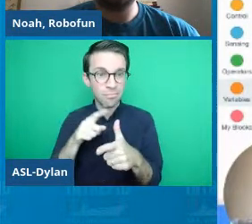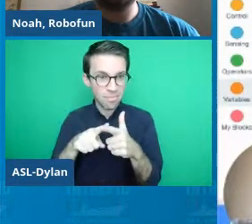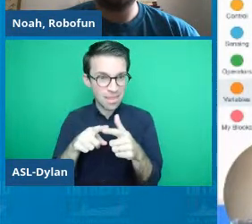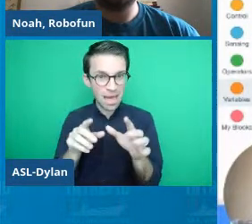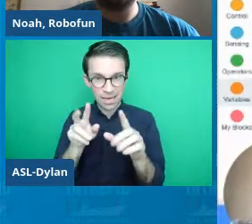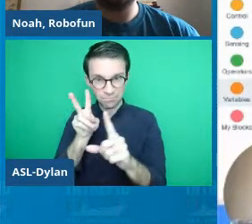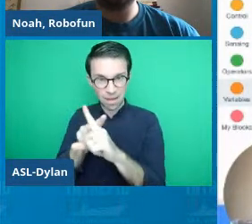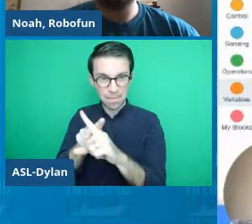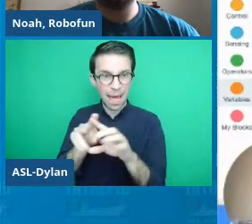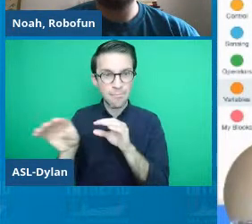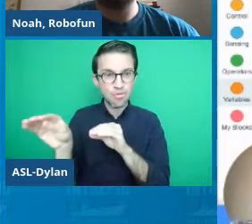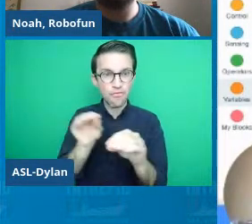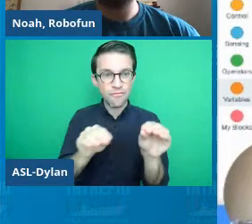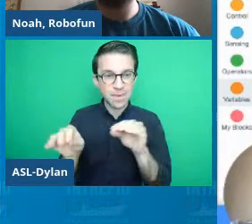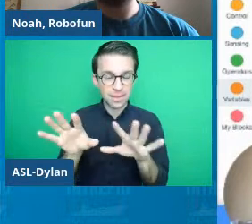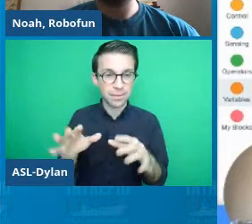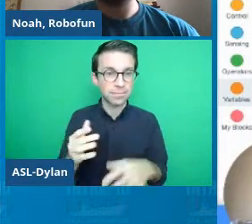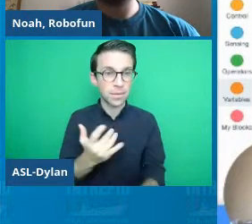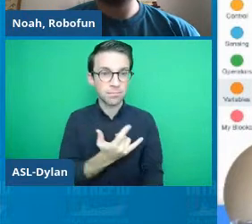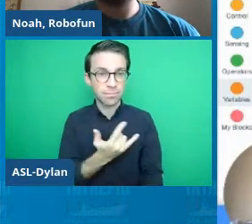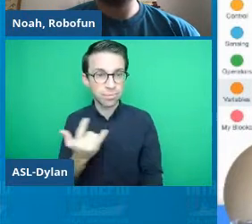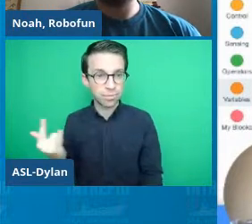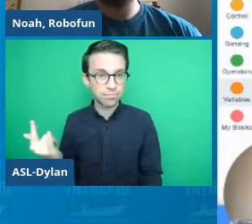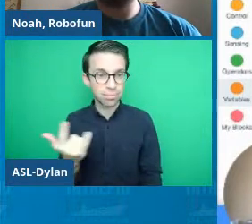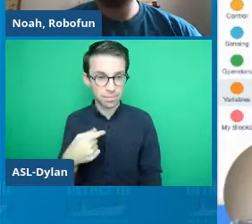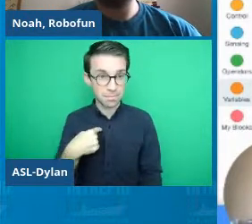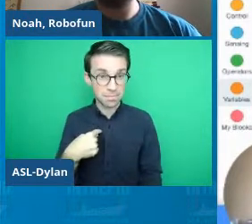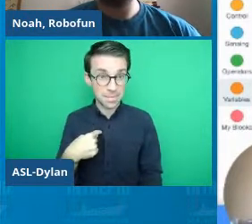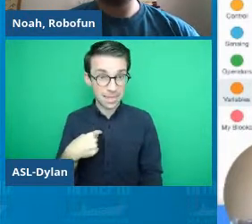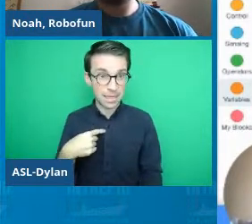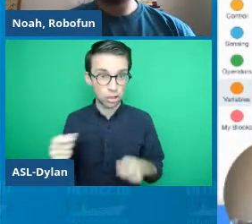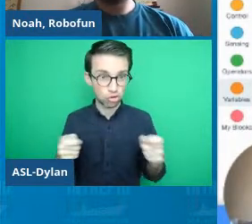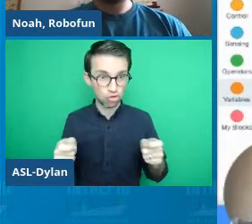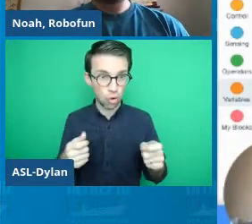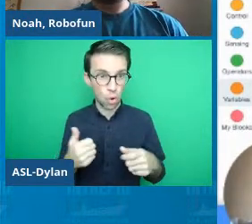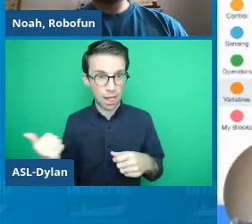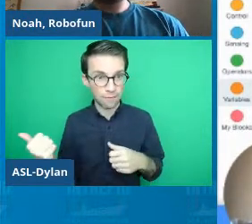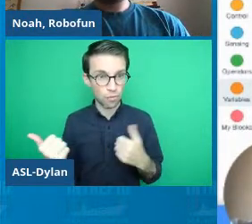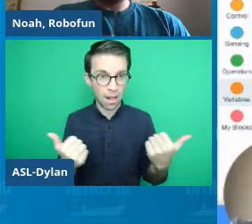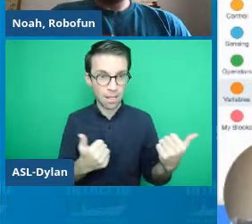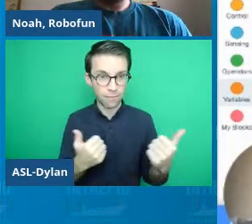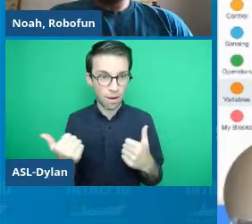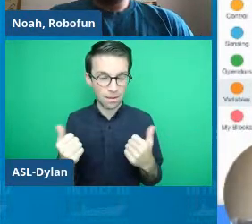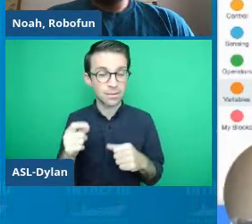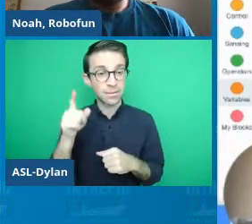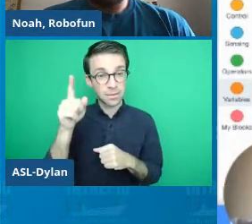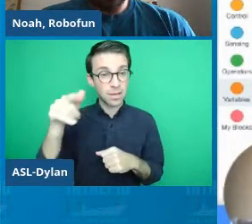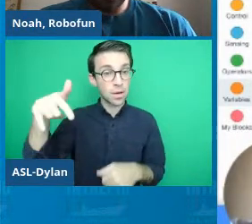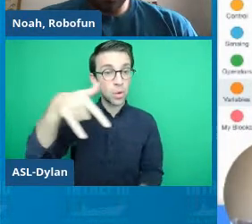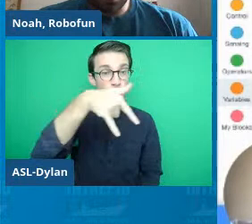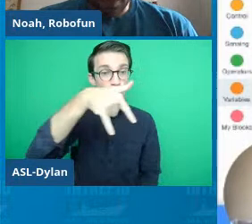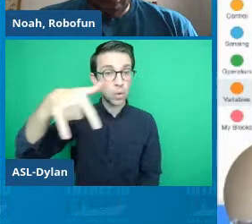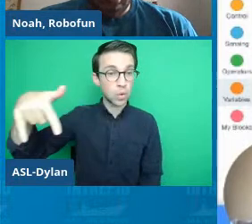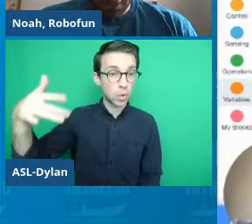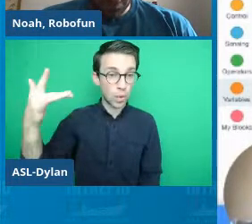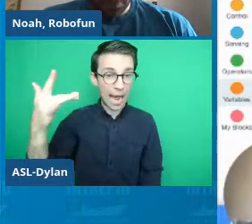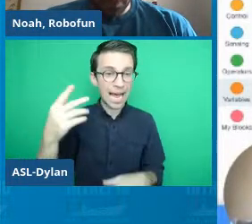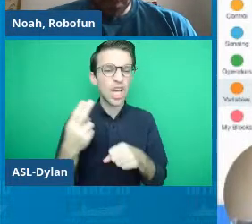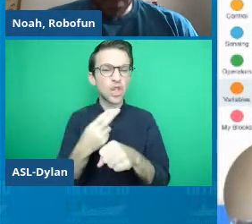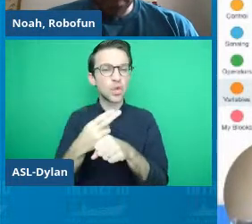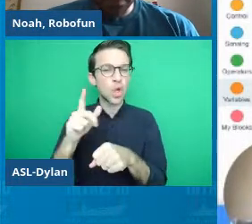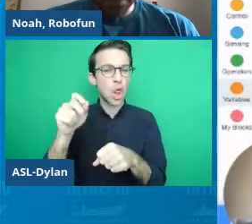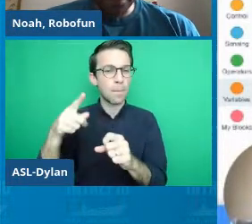movement by allowing myself to press the arrow keys to move him around. I gave my bad guy ship movement by using that forever